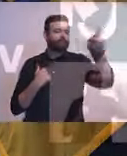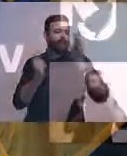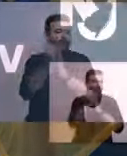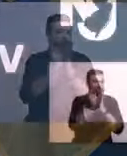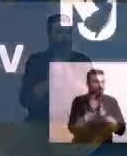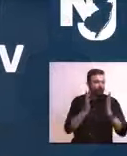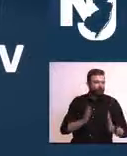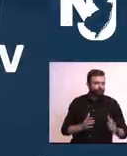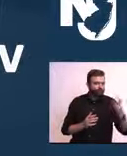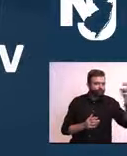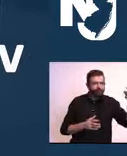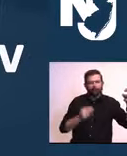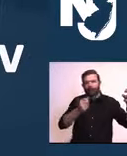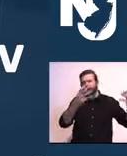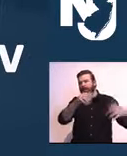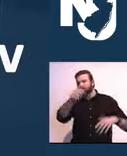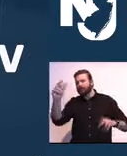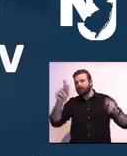here.